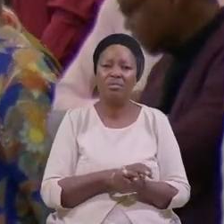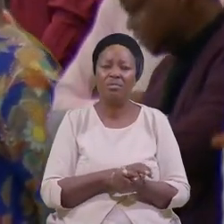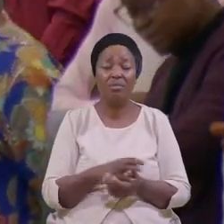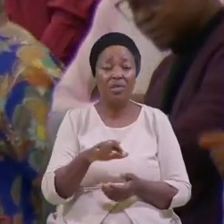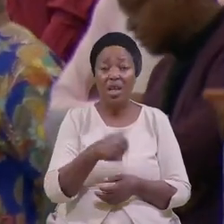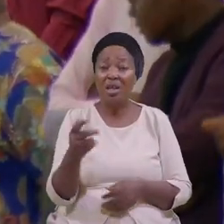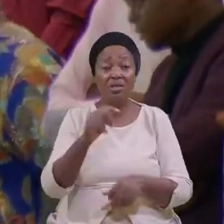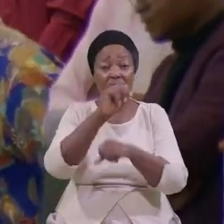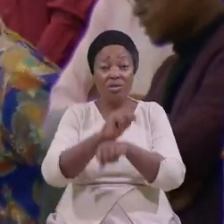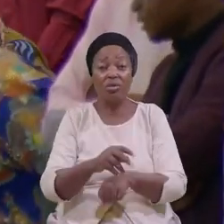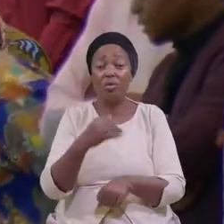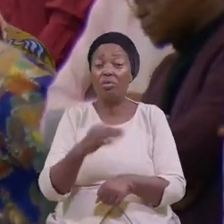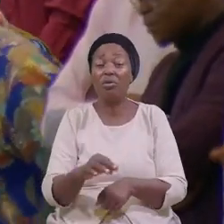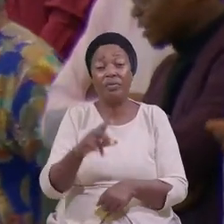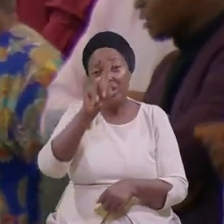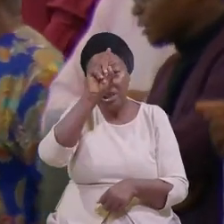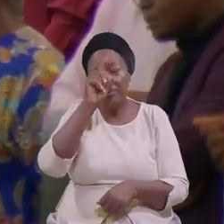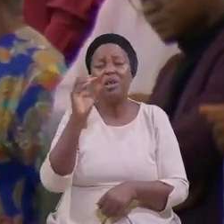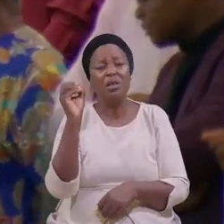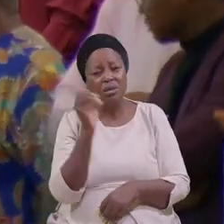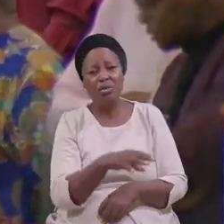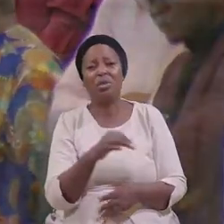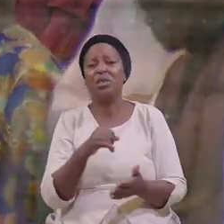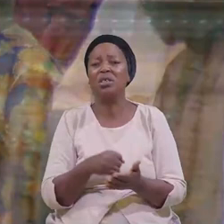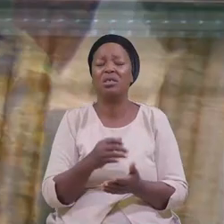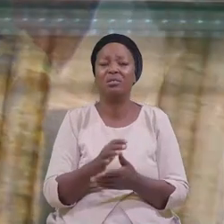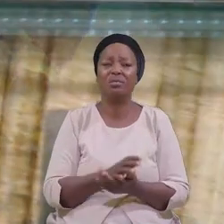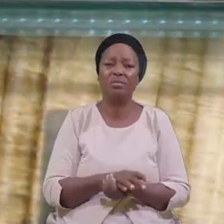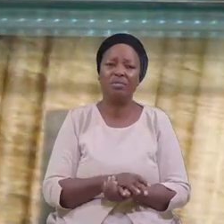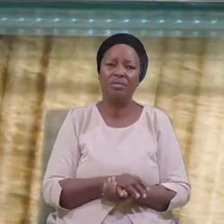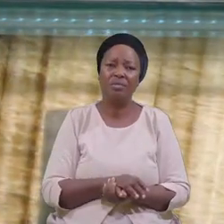Any tradition of Egypt, drop that.